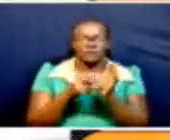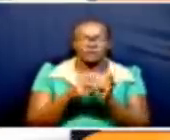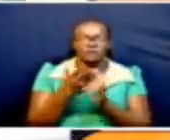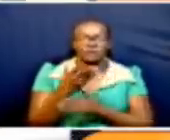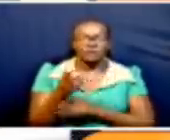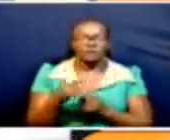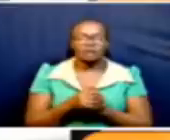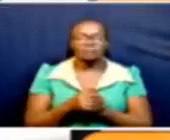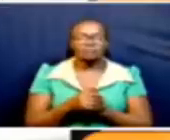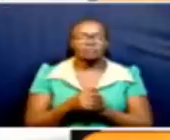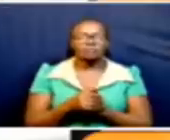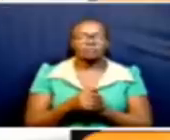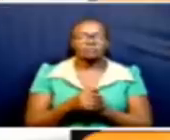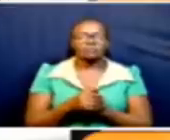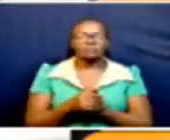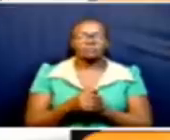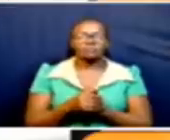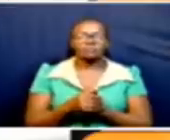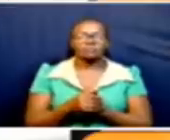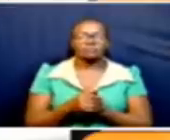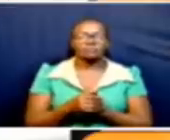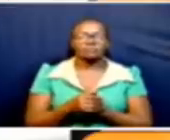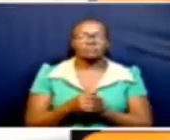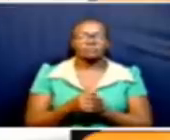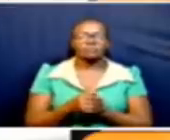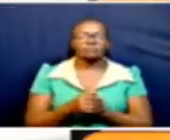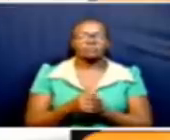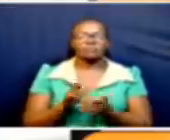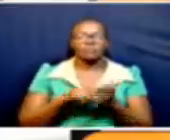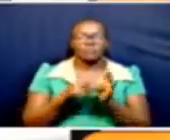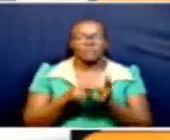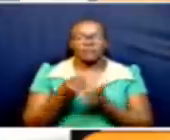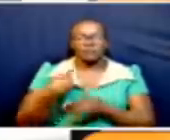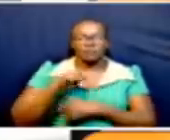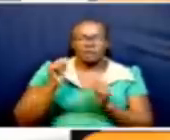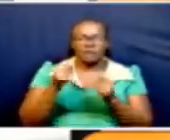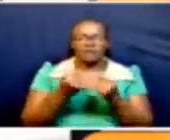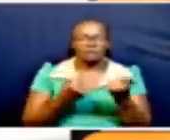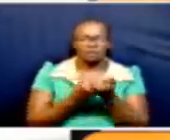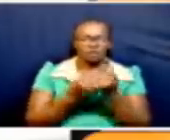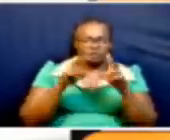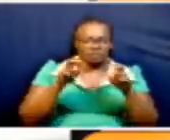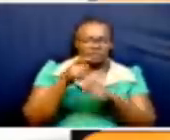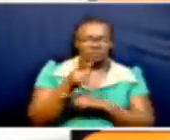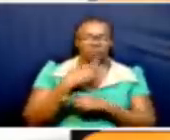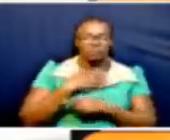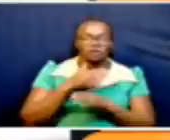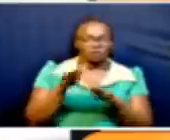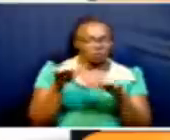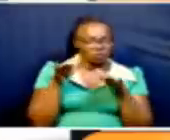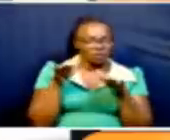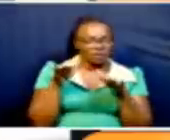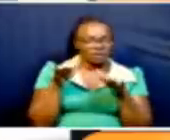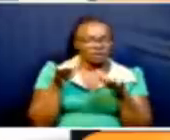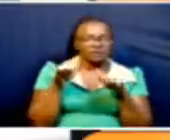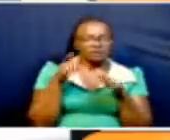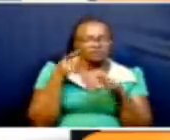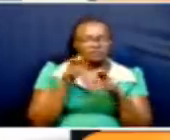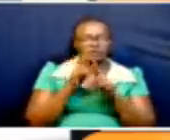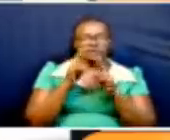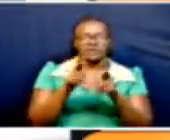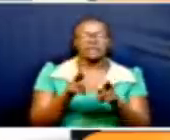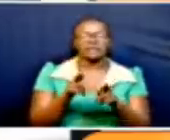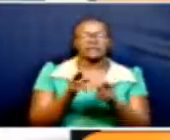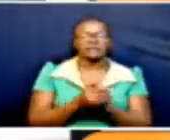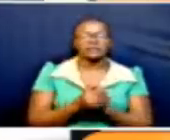point that Belgium and the Netherlands is being mentioned in these investigations. So what we are told, hold your horses. You are going to Belgium and